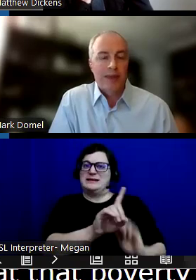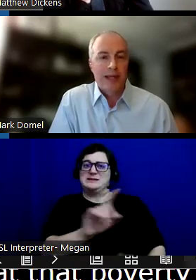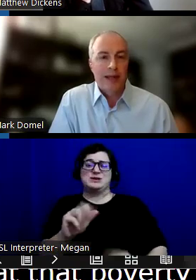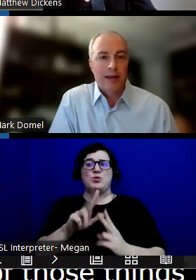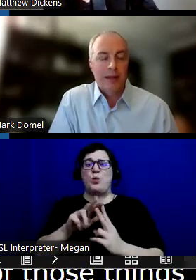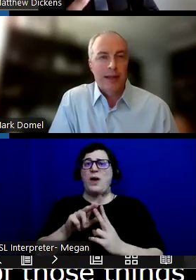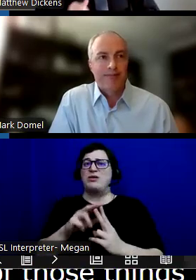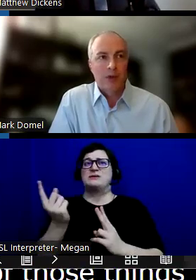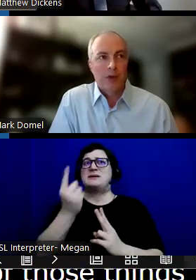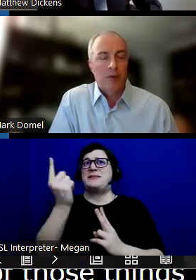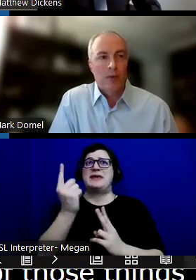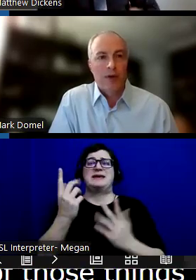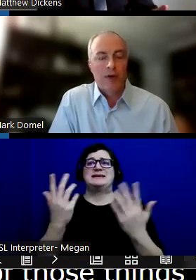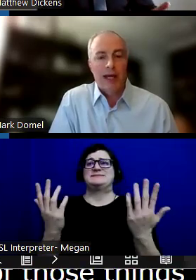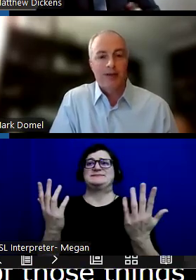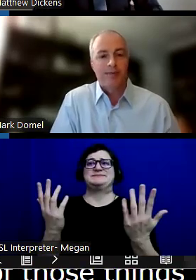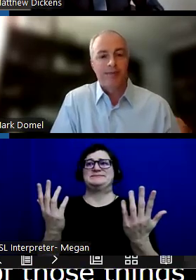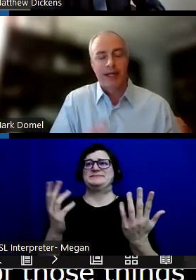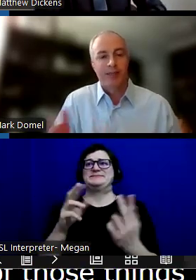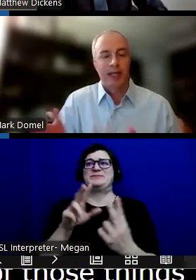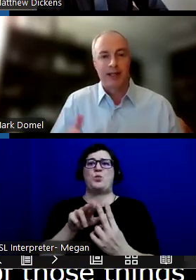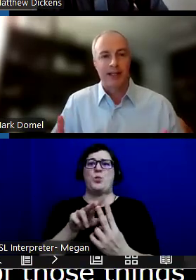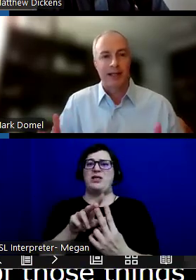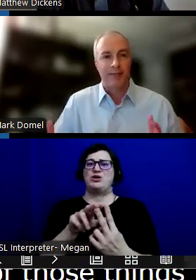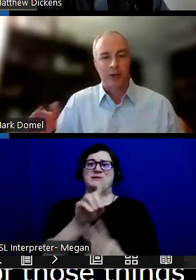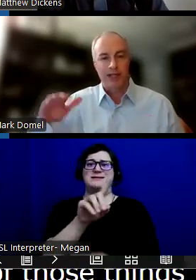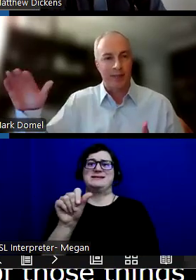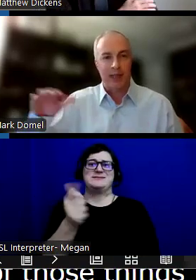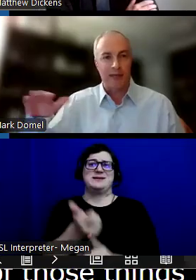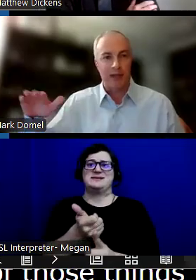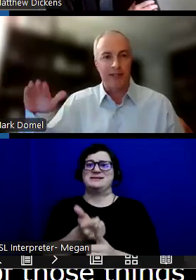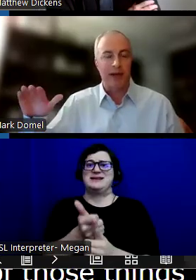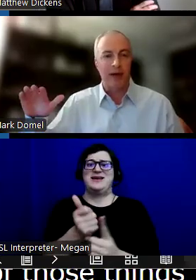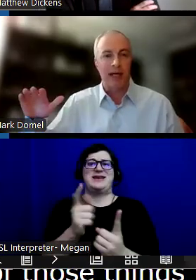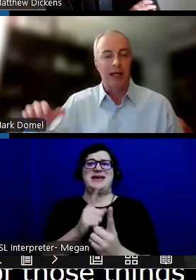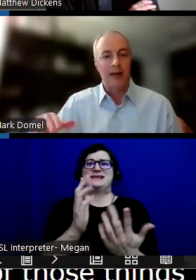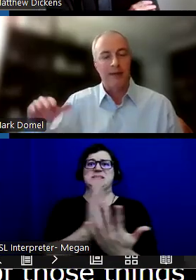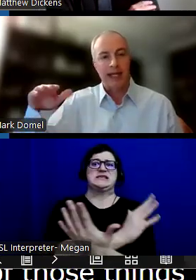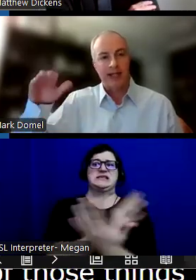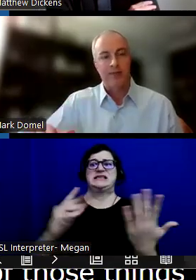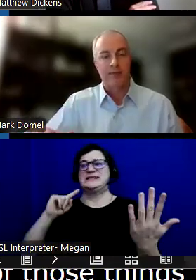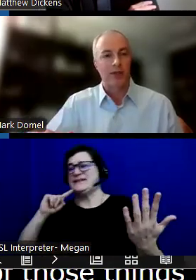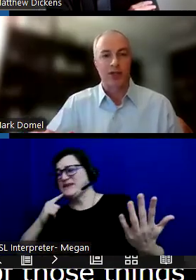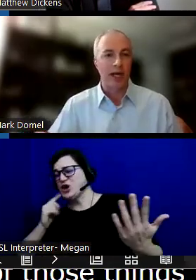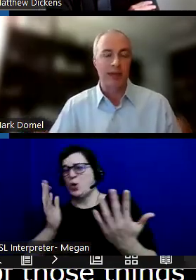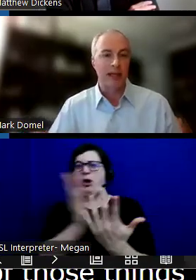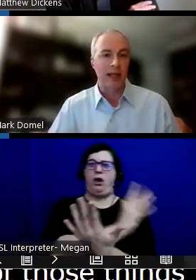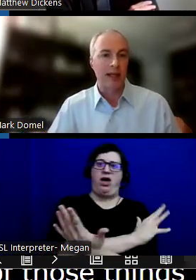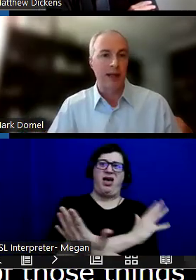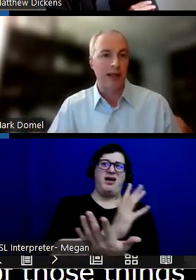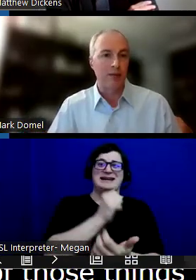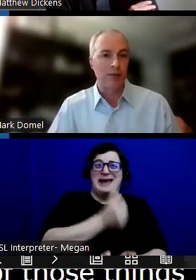whether something whether a disability needs to reach some level of severity, that's described